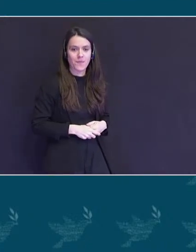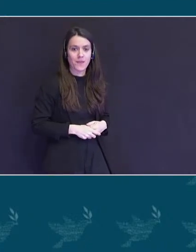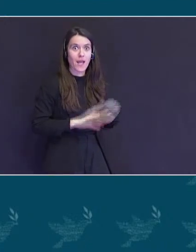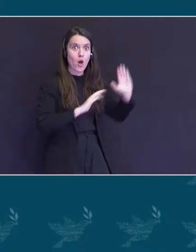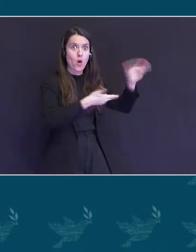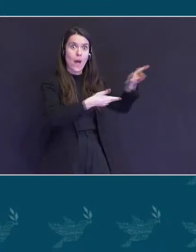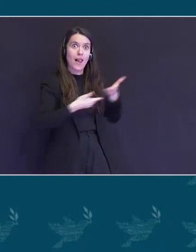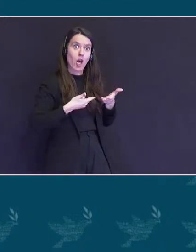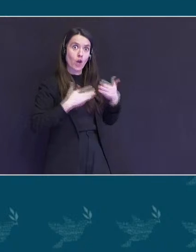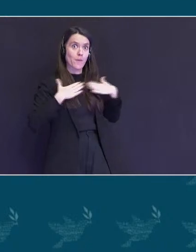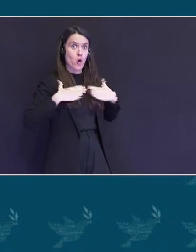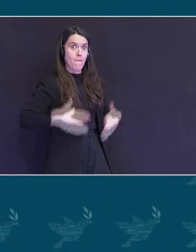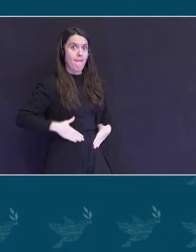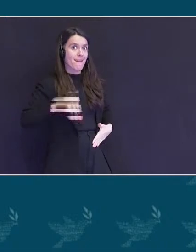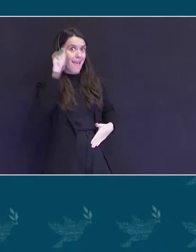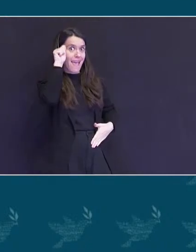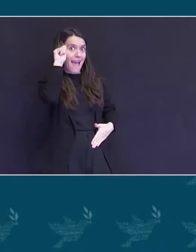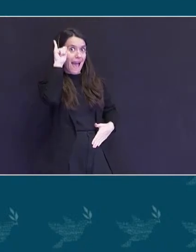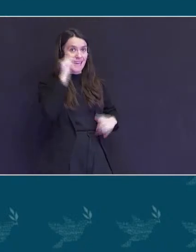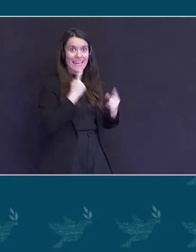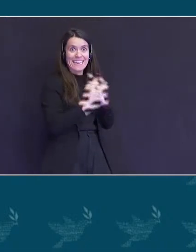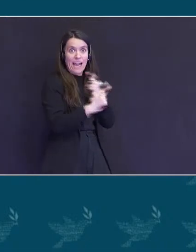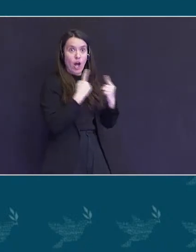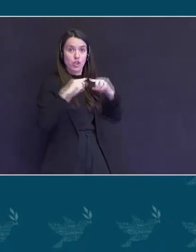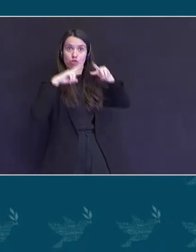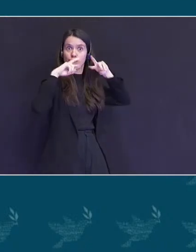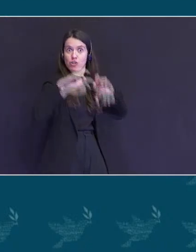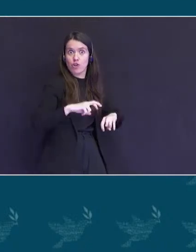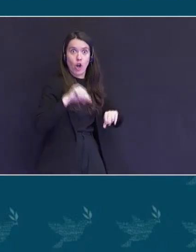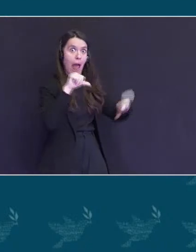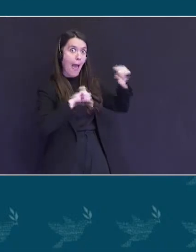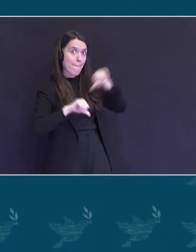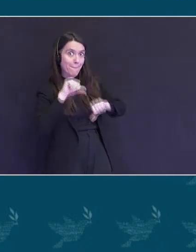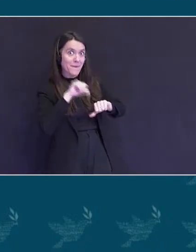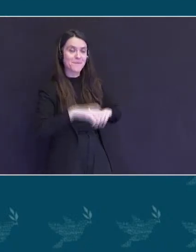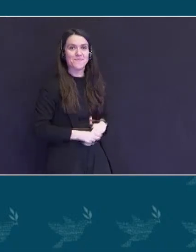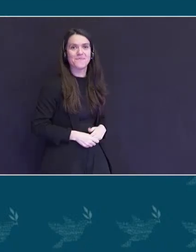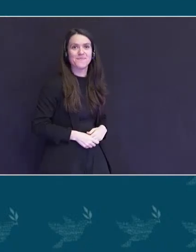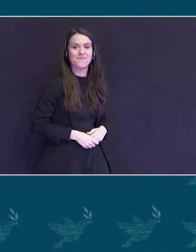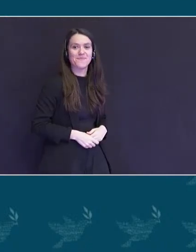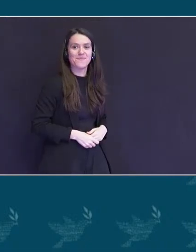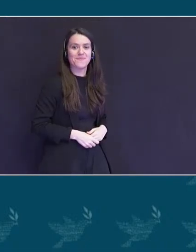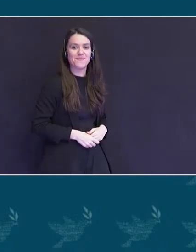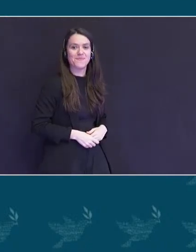Welcome to the Human AI Interaction Research Laboratory.